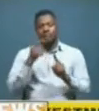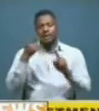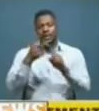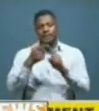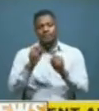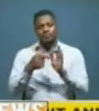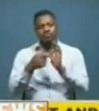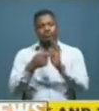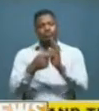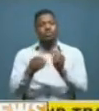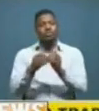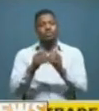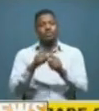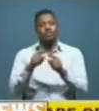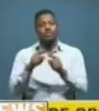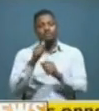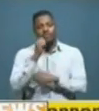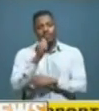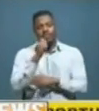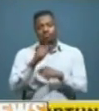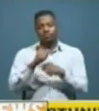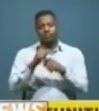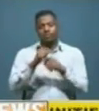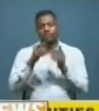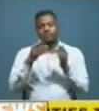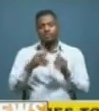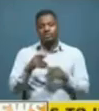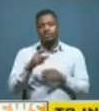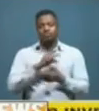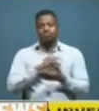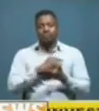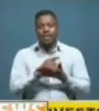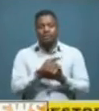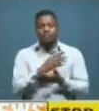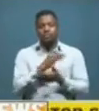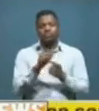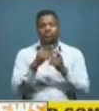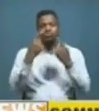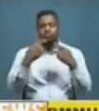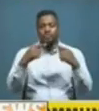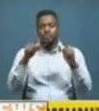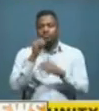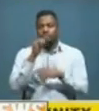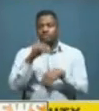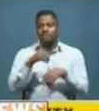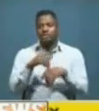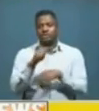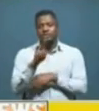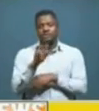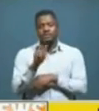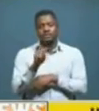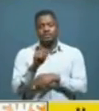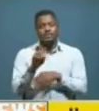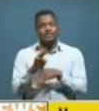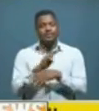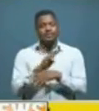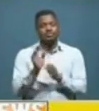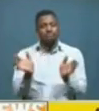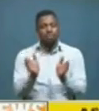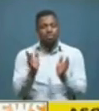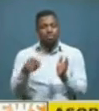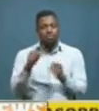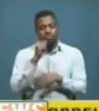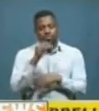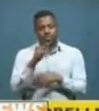showcasing female TVET trainees, graduates, as well as successful women in TVET business, and to encourage women